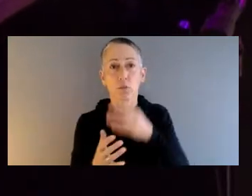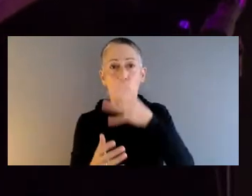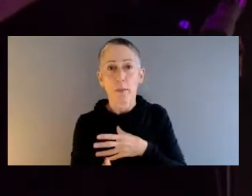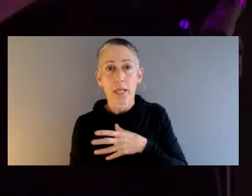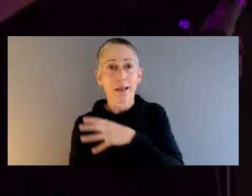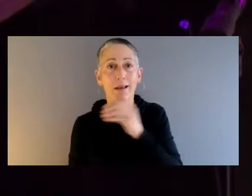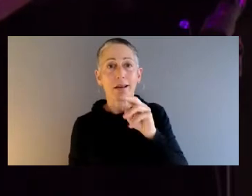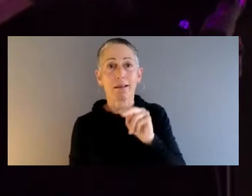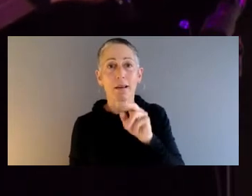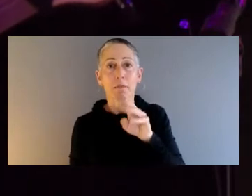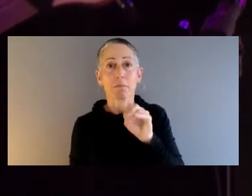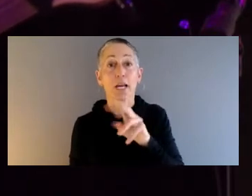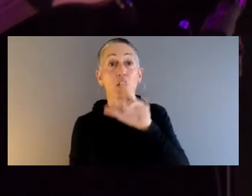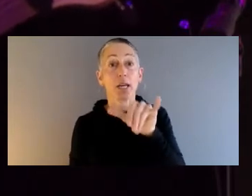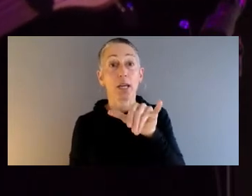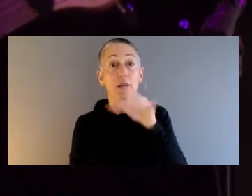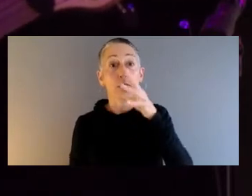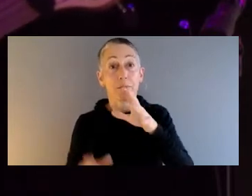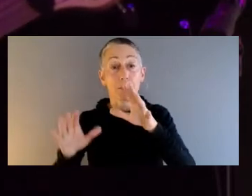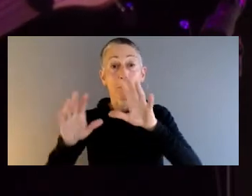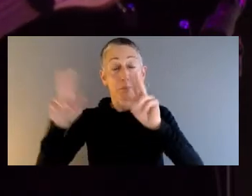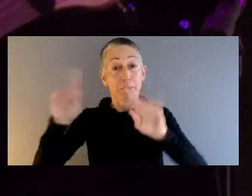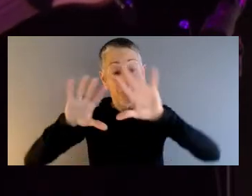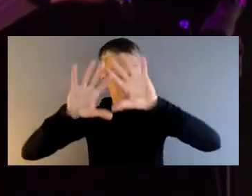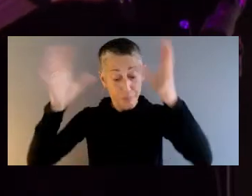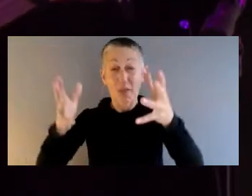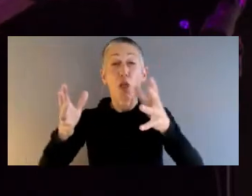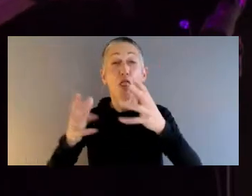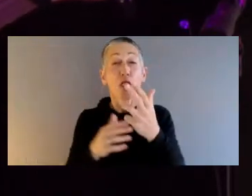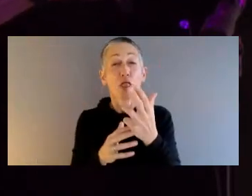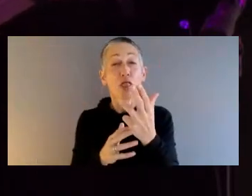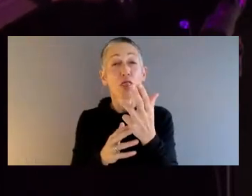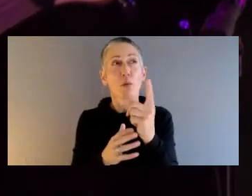1,300 members from all over the world.